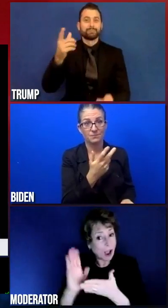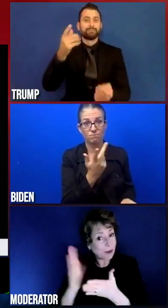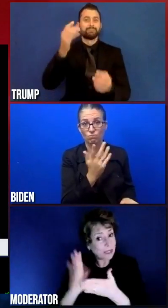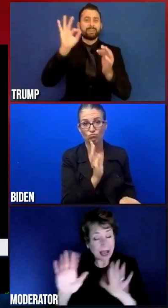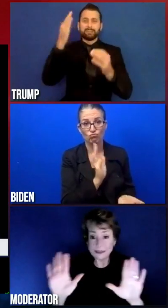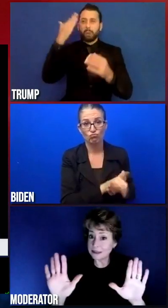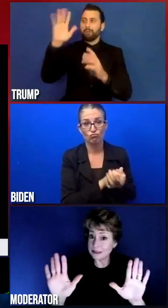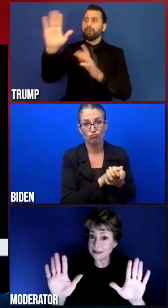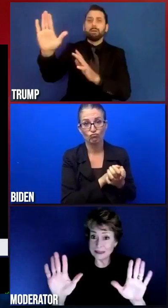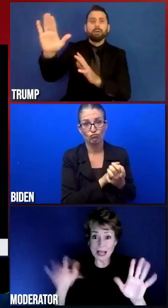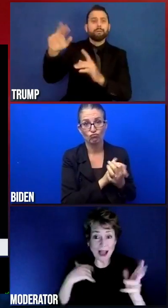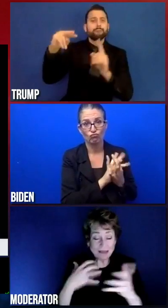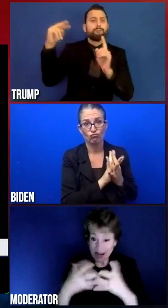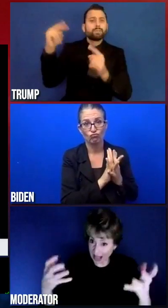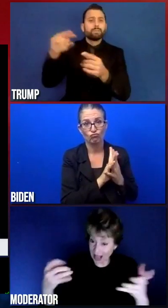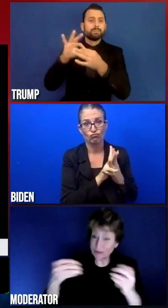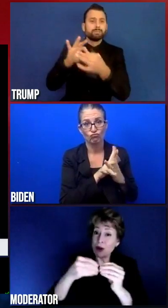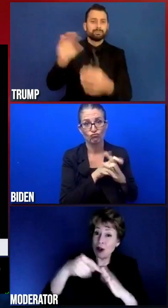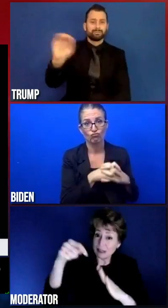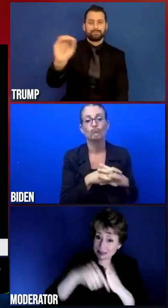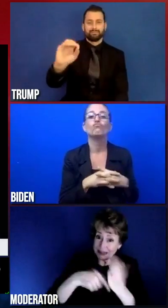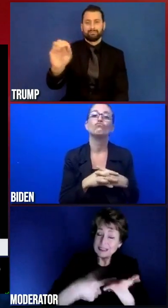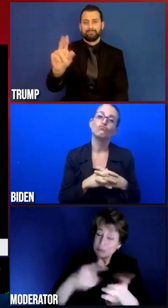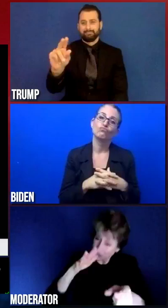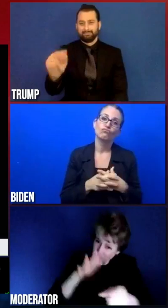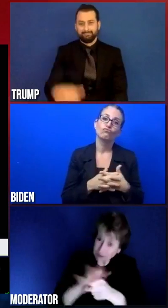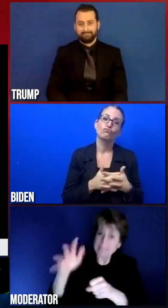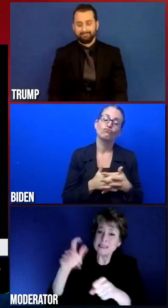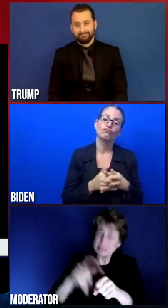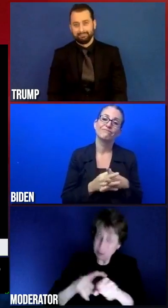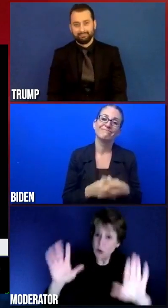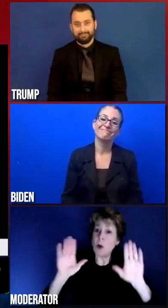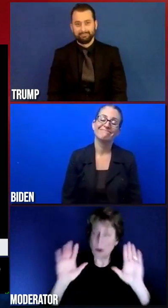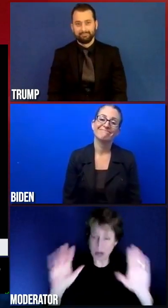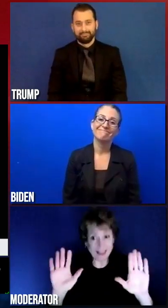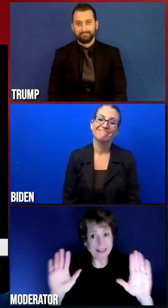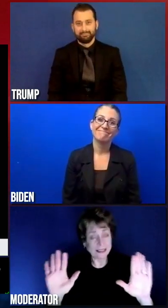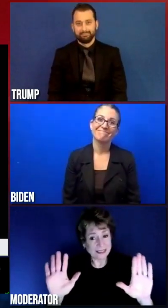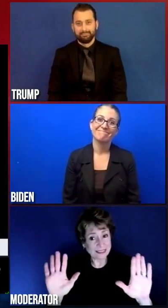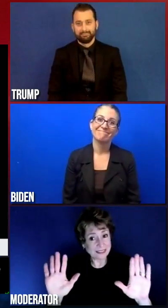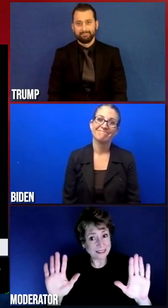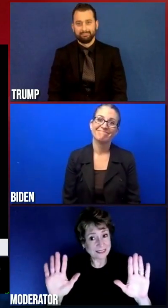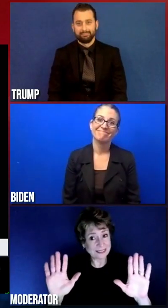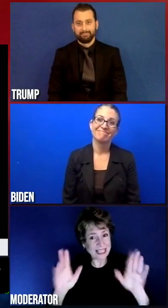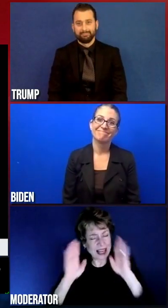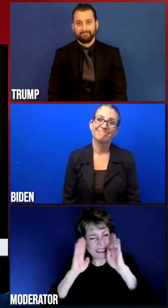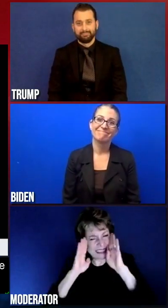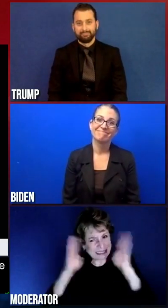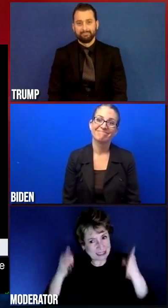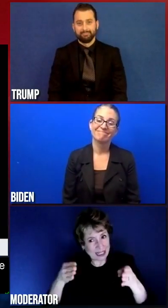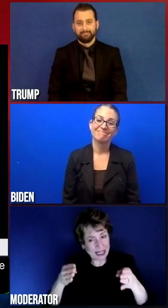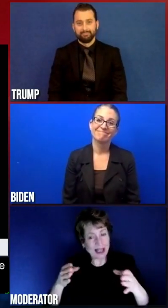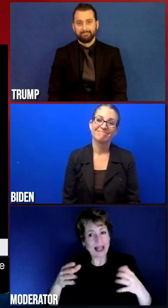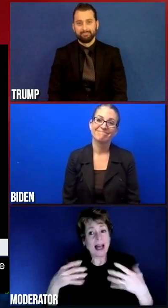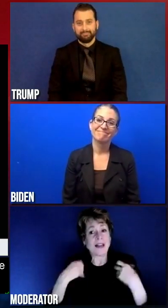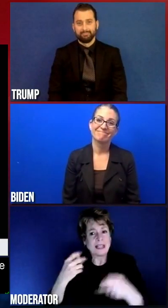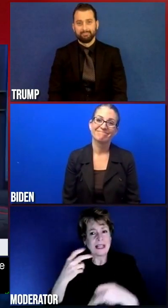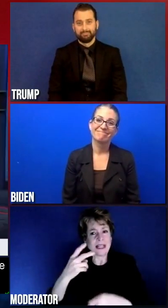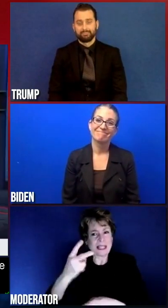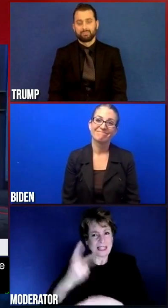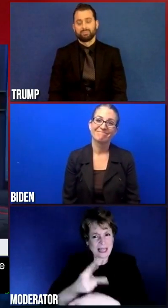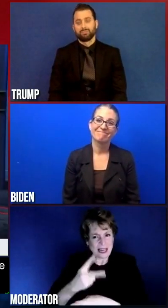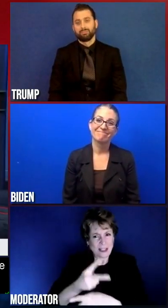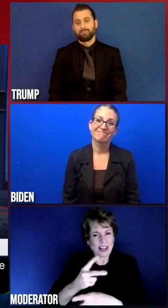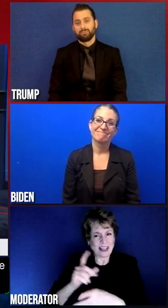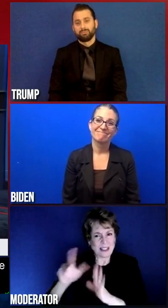We got a lot of time. So on health care, and then we'll come back to Roe v. Wade. All right. Mr. President, the Supreme Court